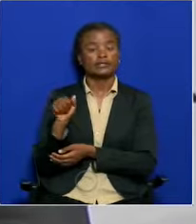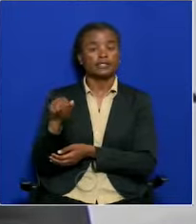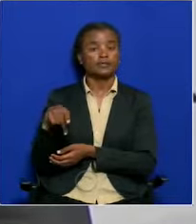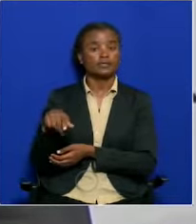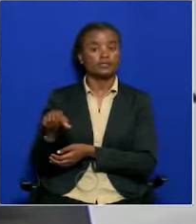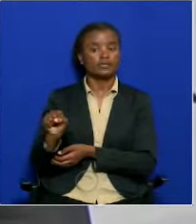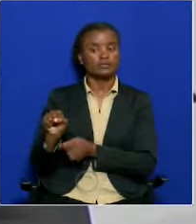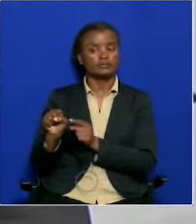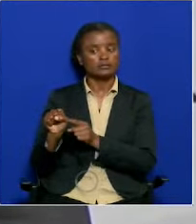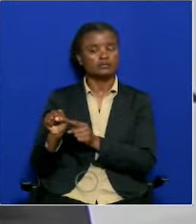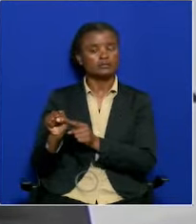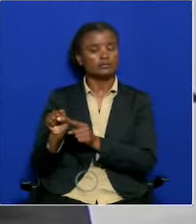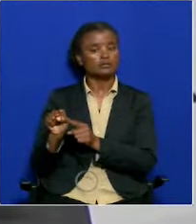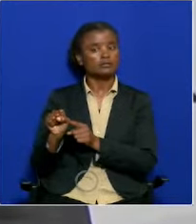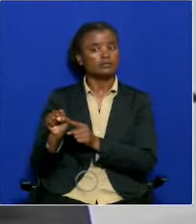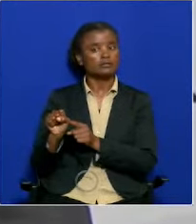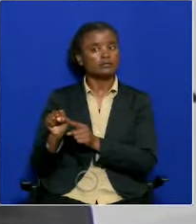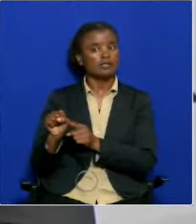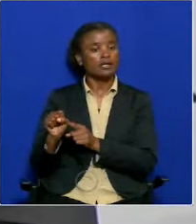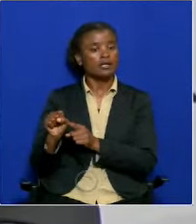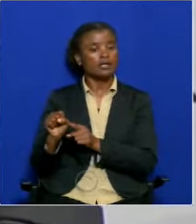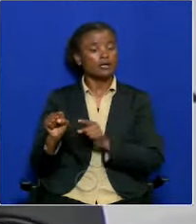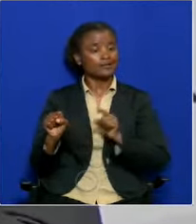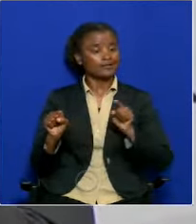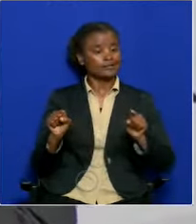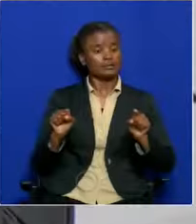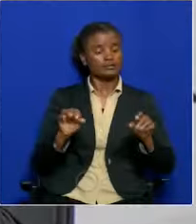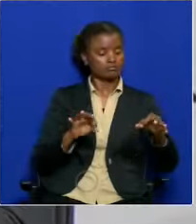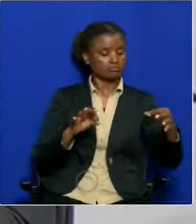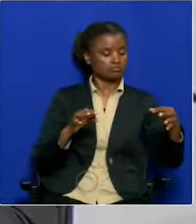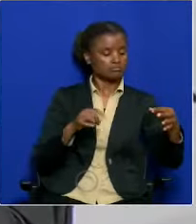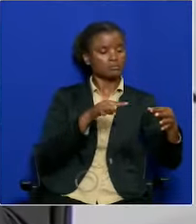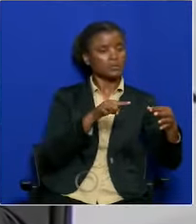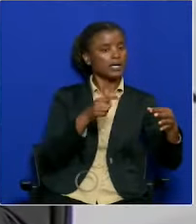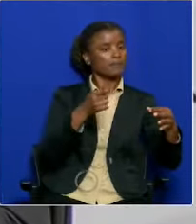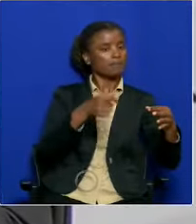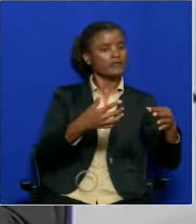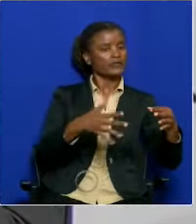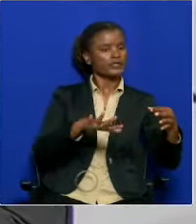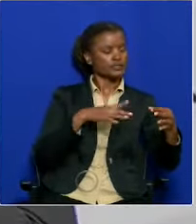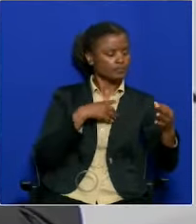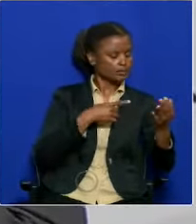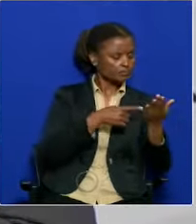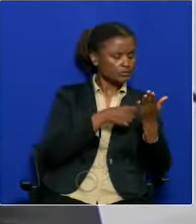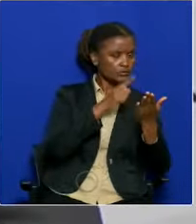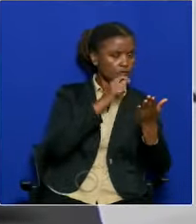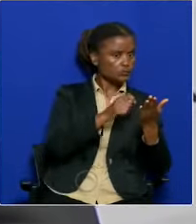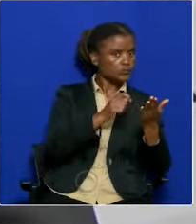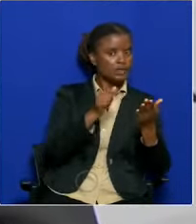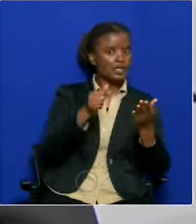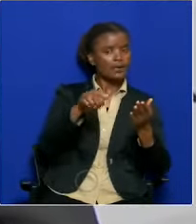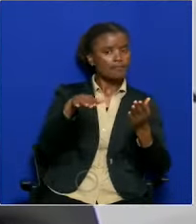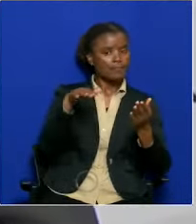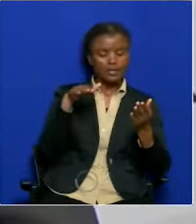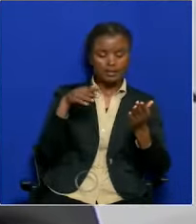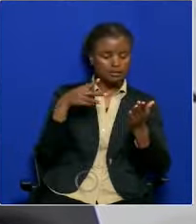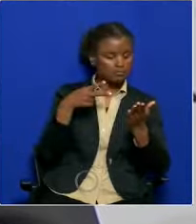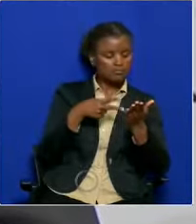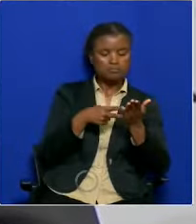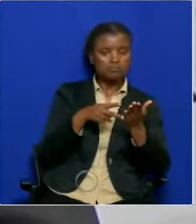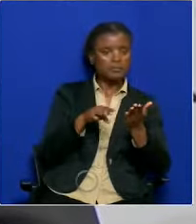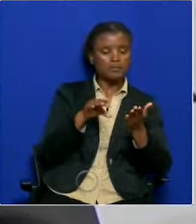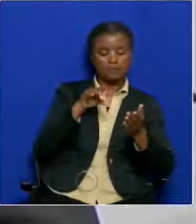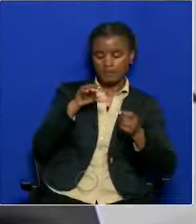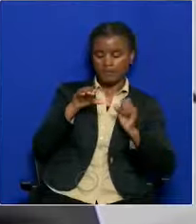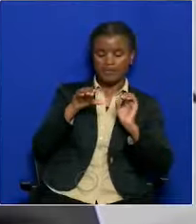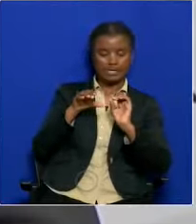paying. The money is not reflecting in the bank. And I indicated to him that, hey, that is beyond me. I